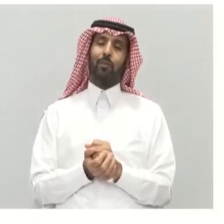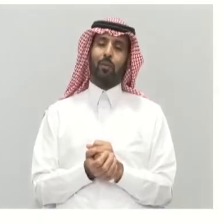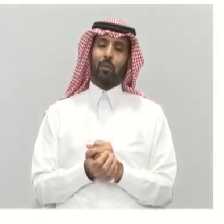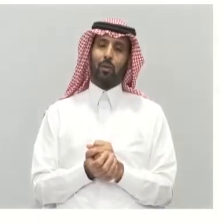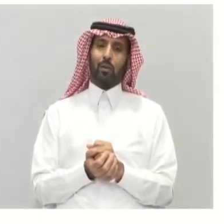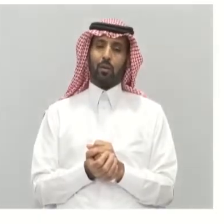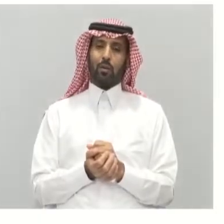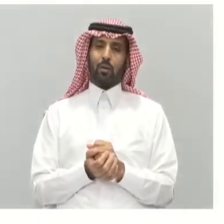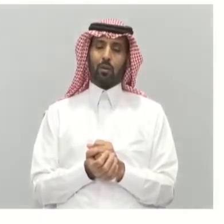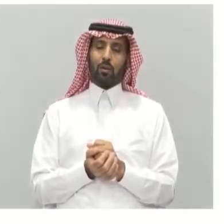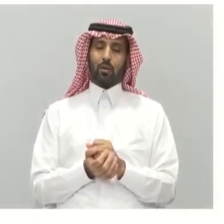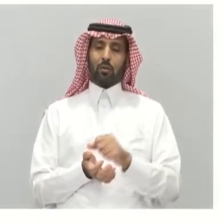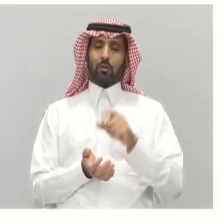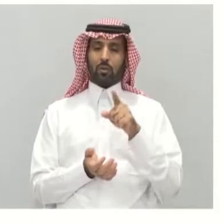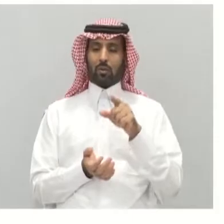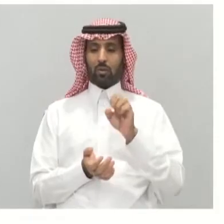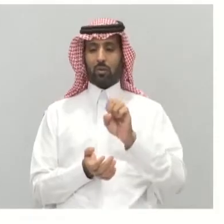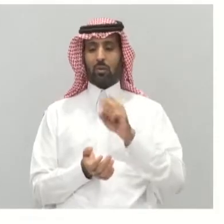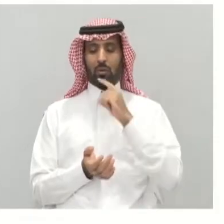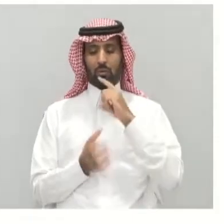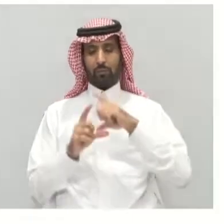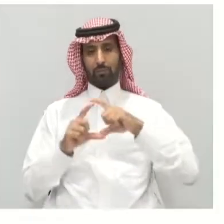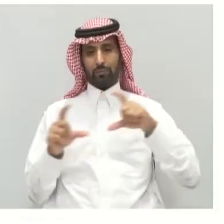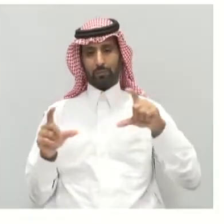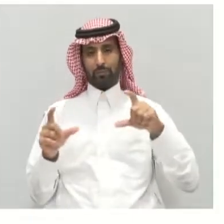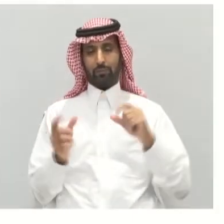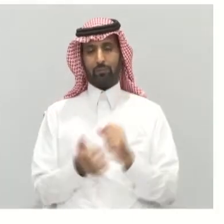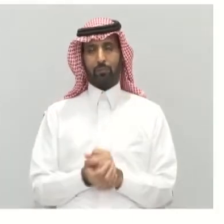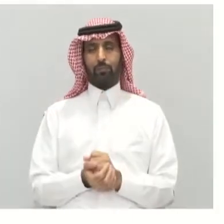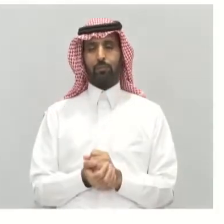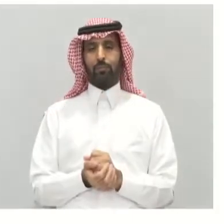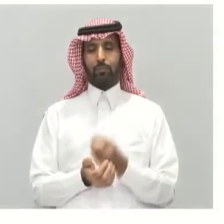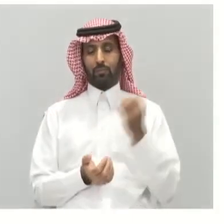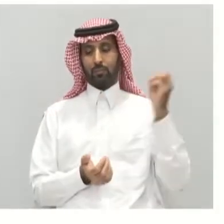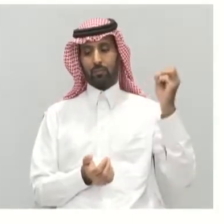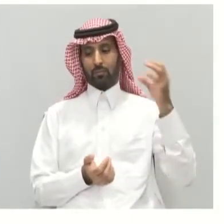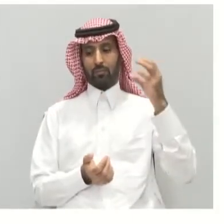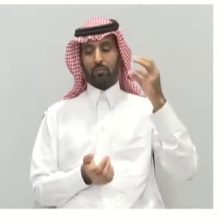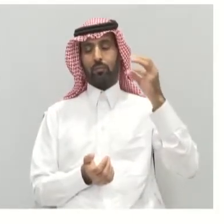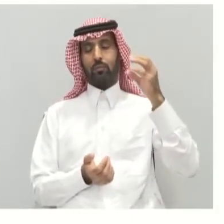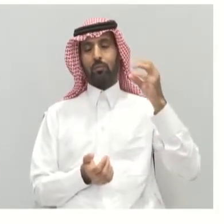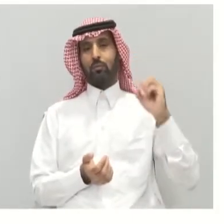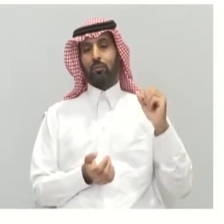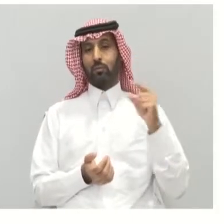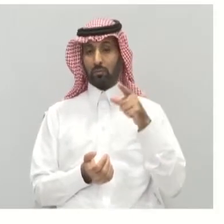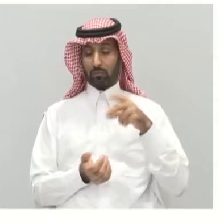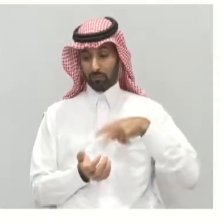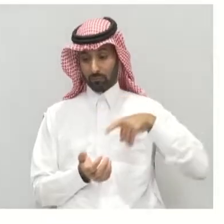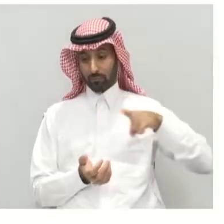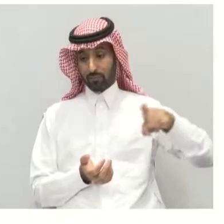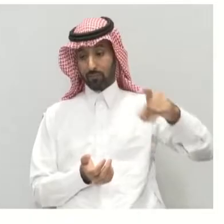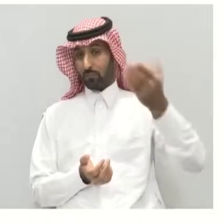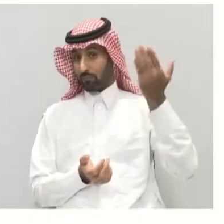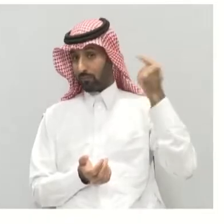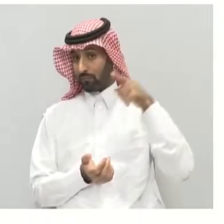excellent. You have for breakfast. Did you go on vacation last summer?